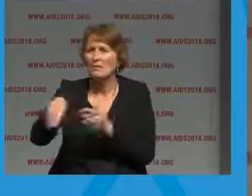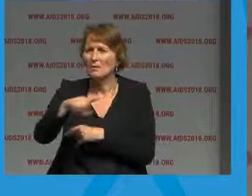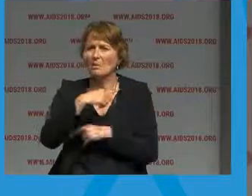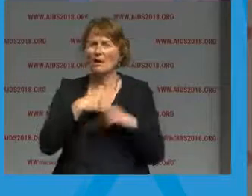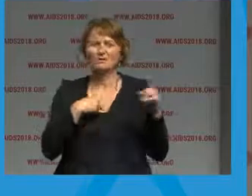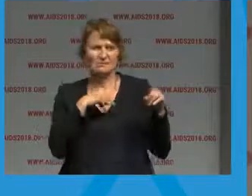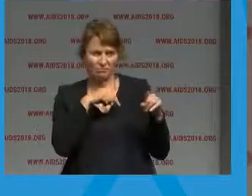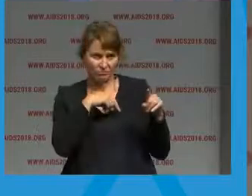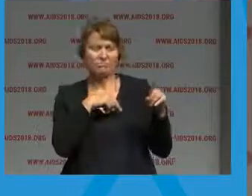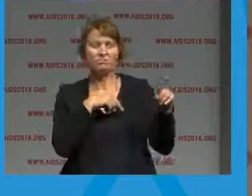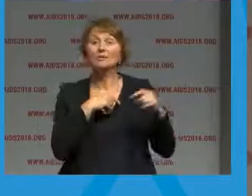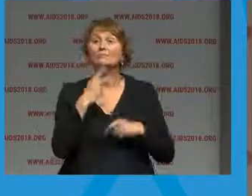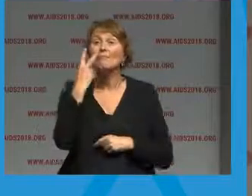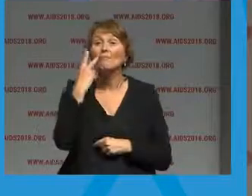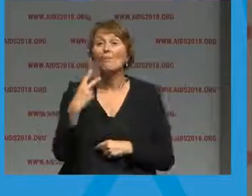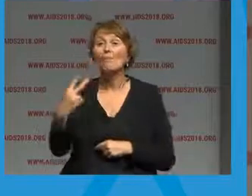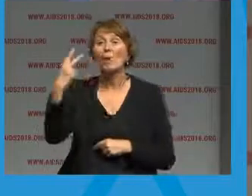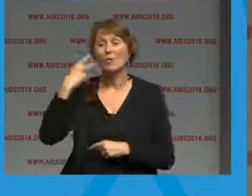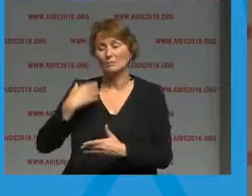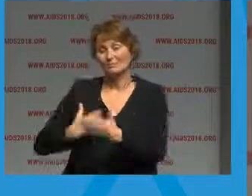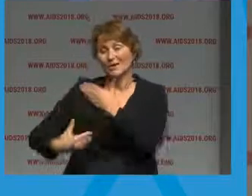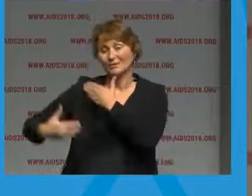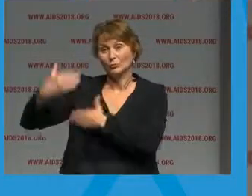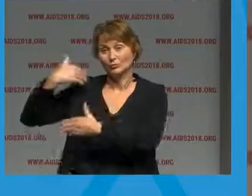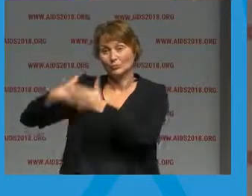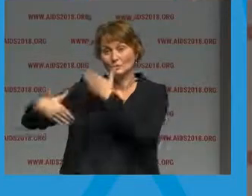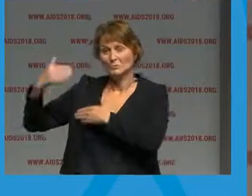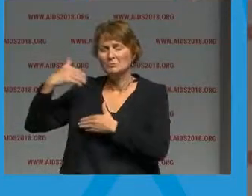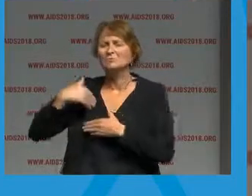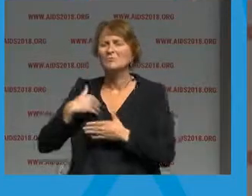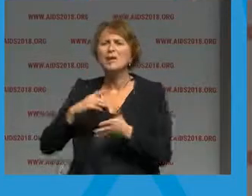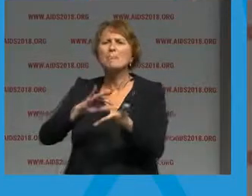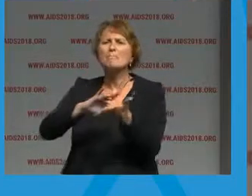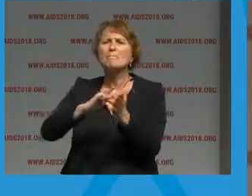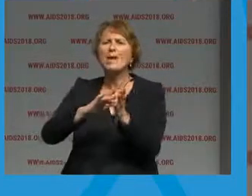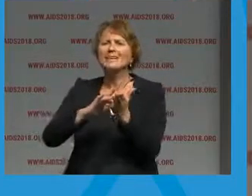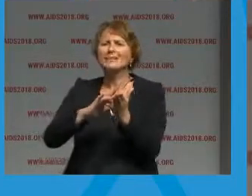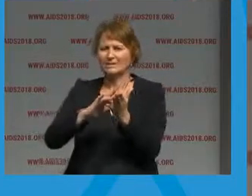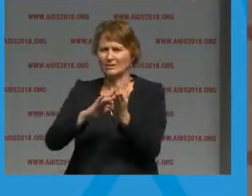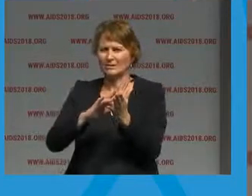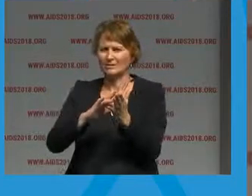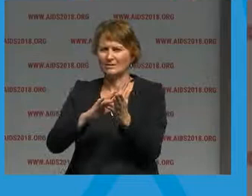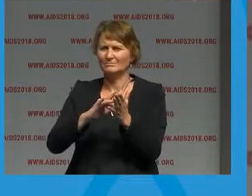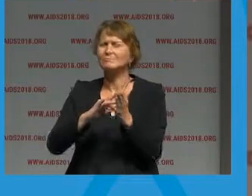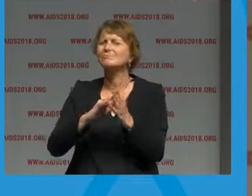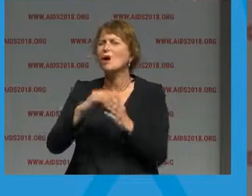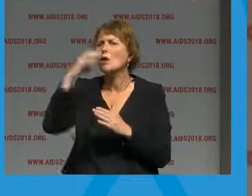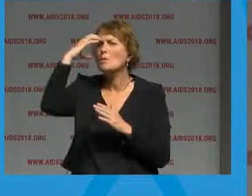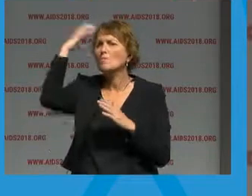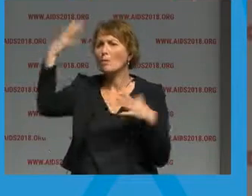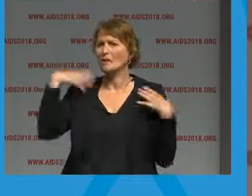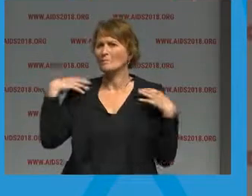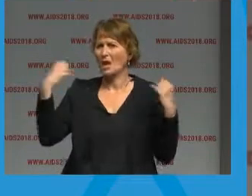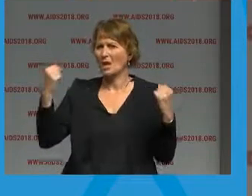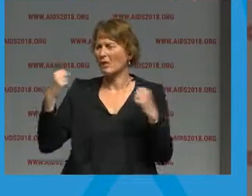Looking back over the history of of medicine and public health for the last century, it's been the same